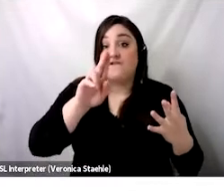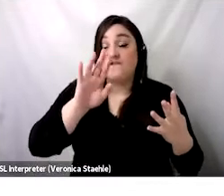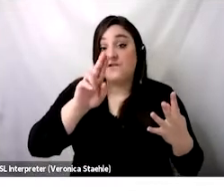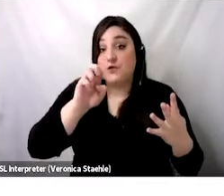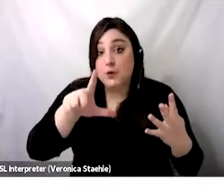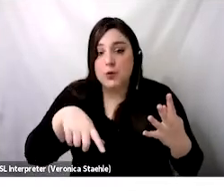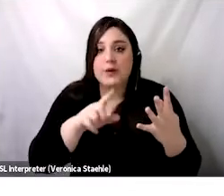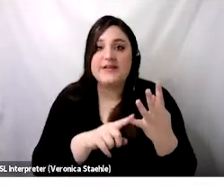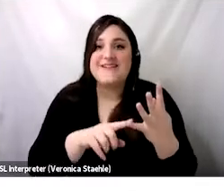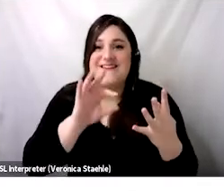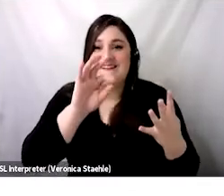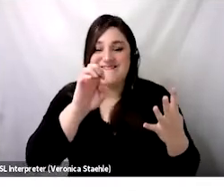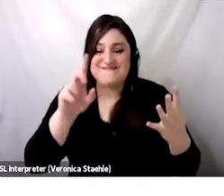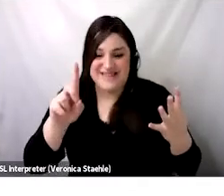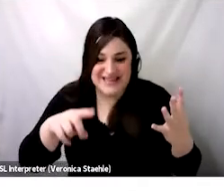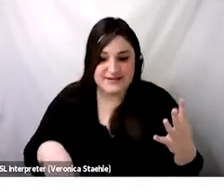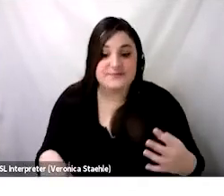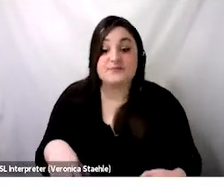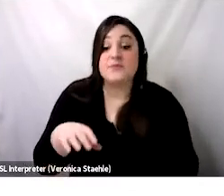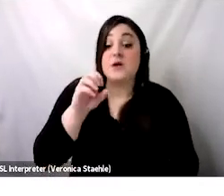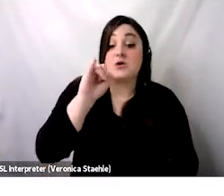minerals, 25% air,